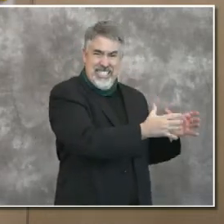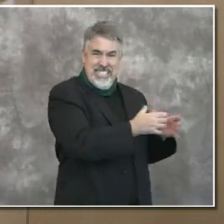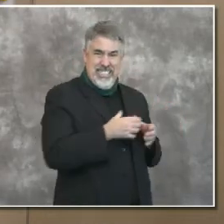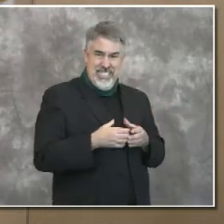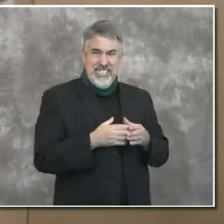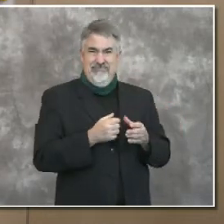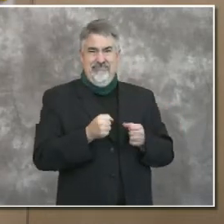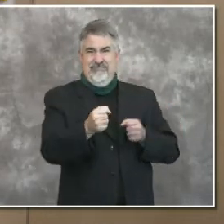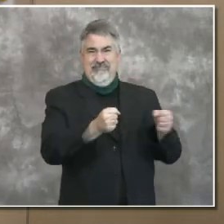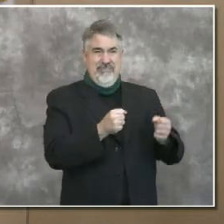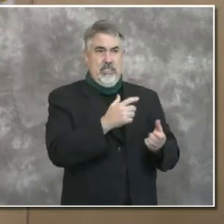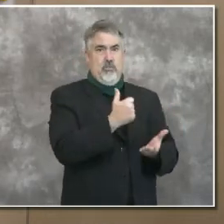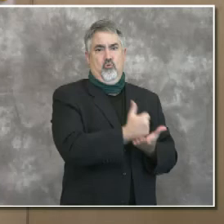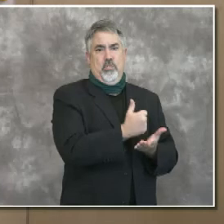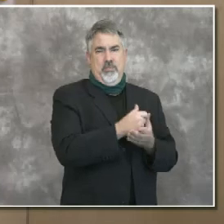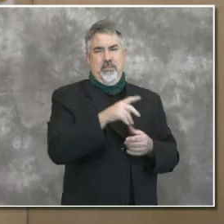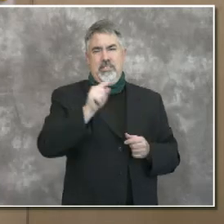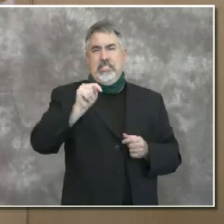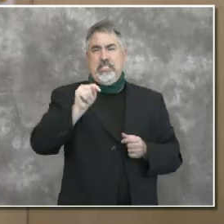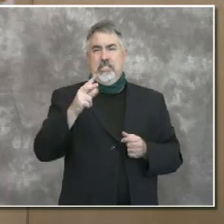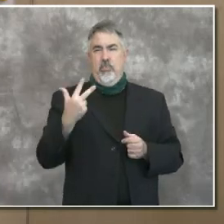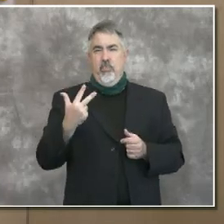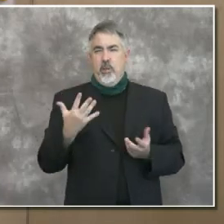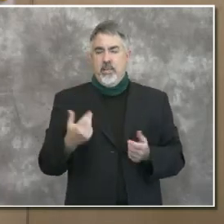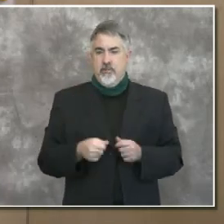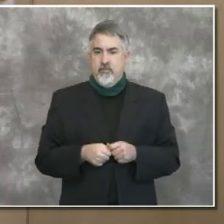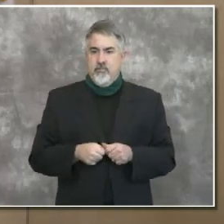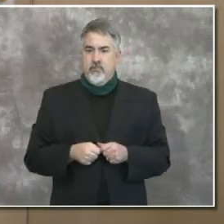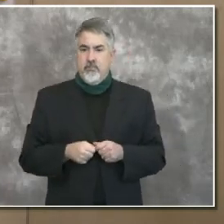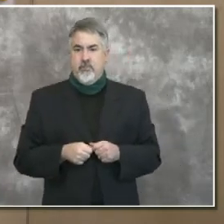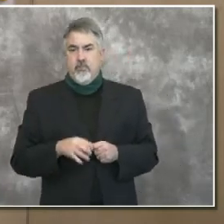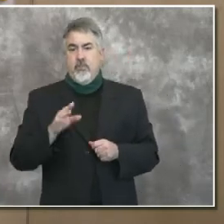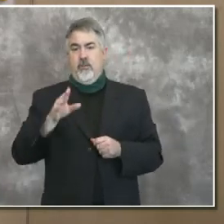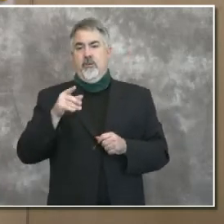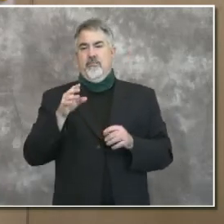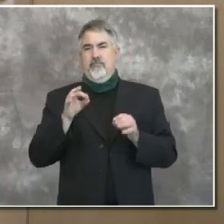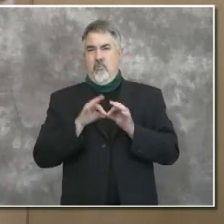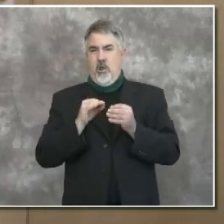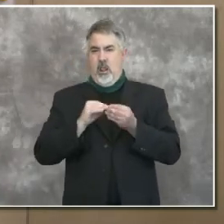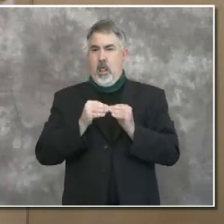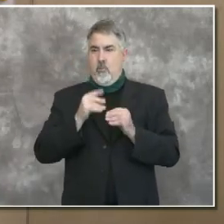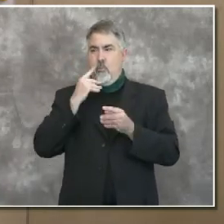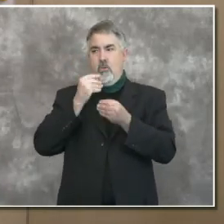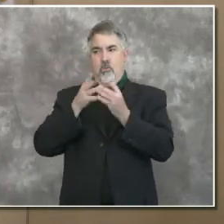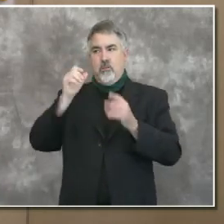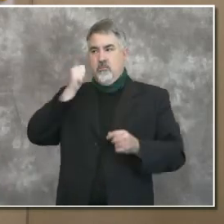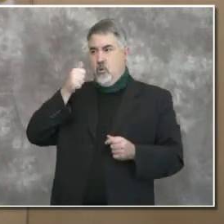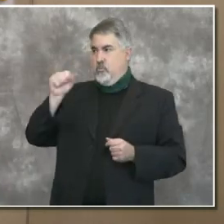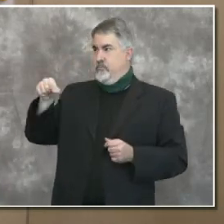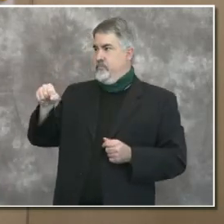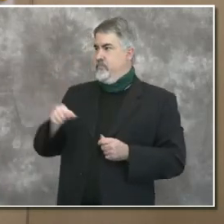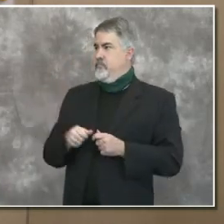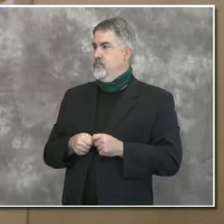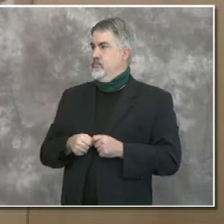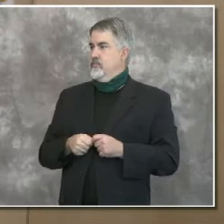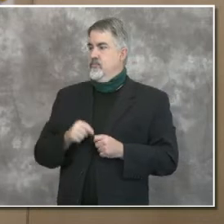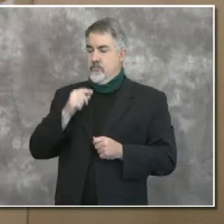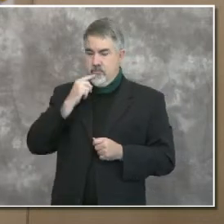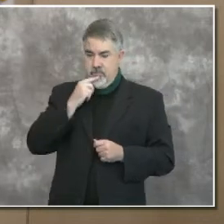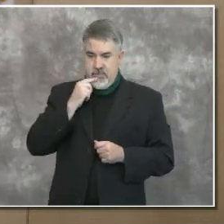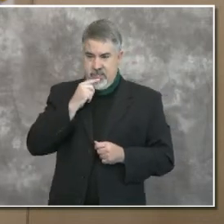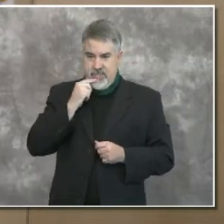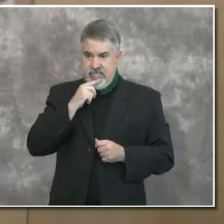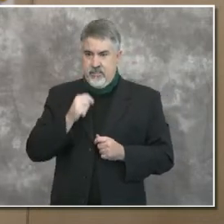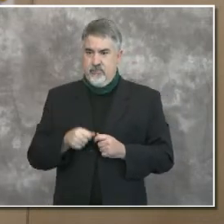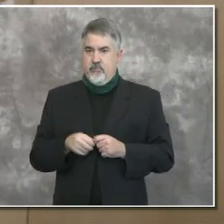will have an update on these numbers or metrics on tomorrow. Thank you. Dr. Wooten, I have a question